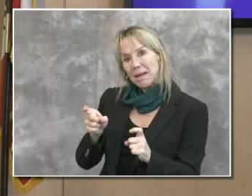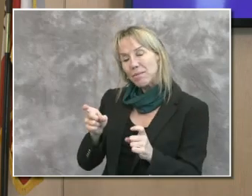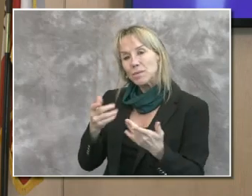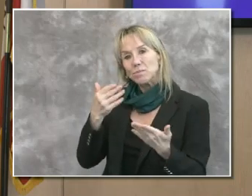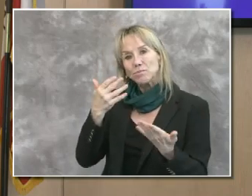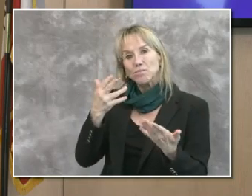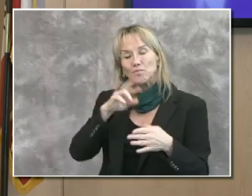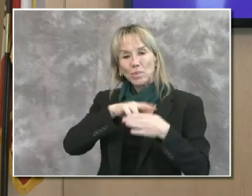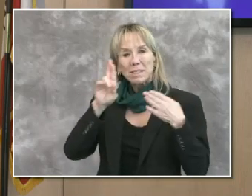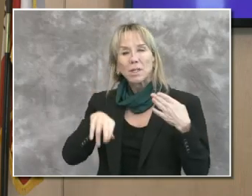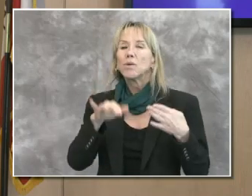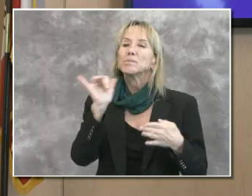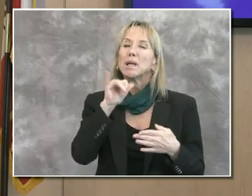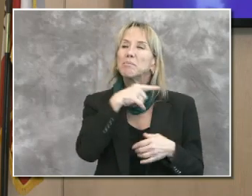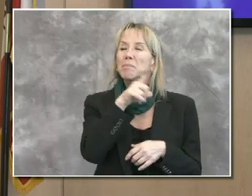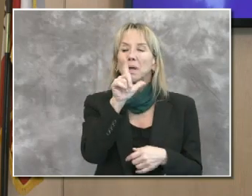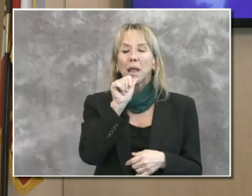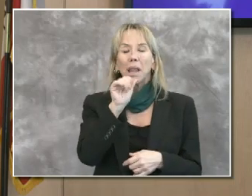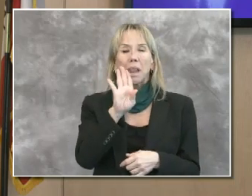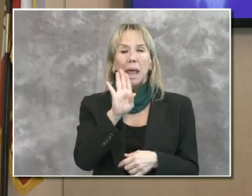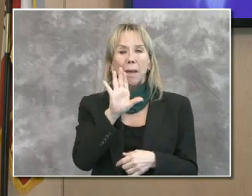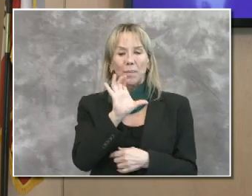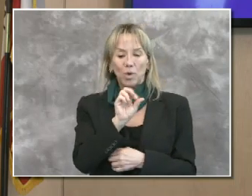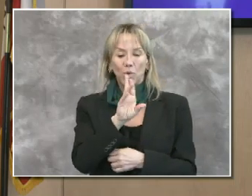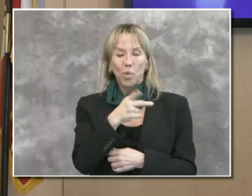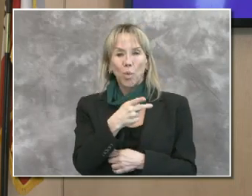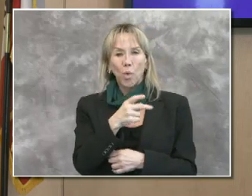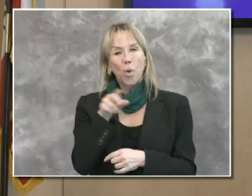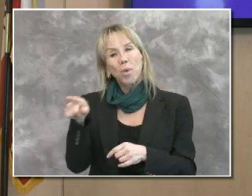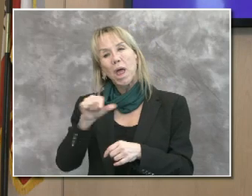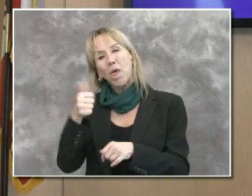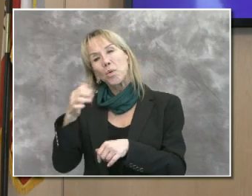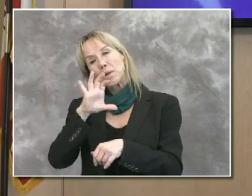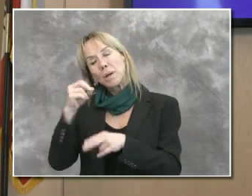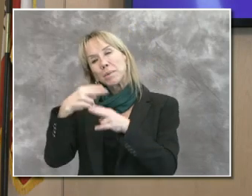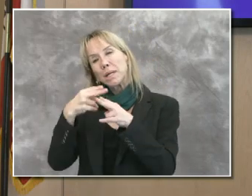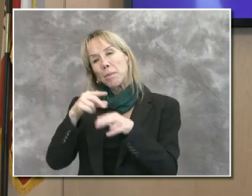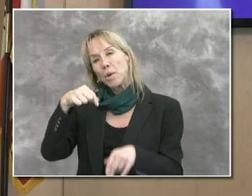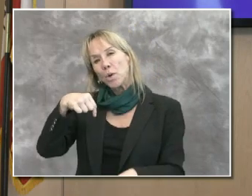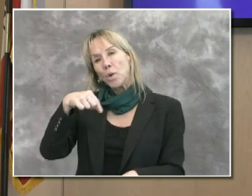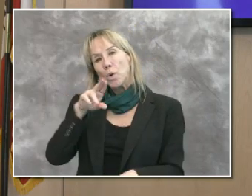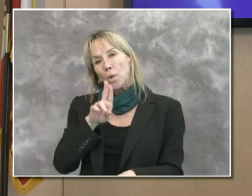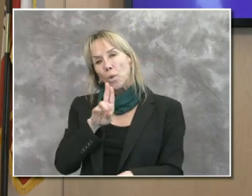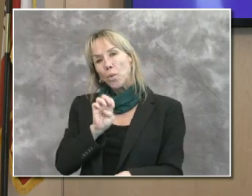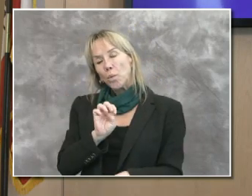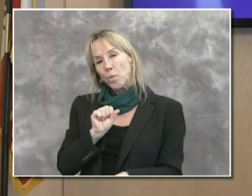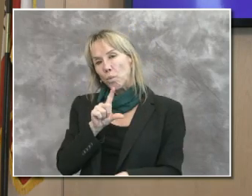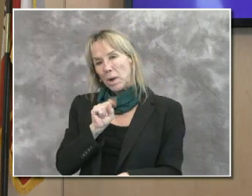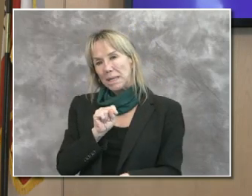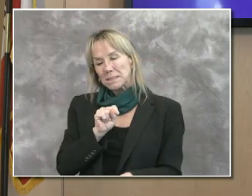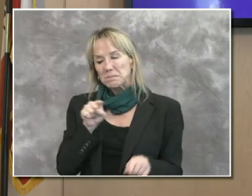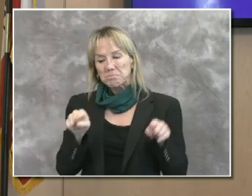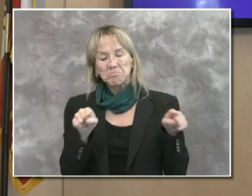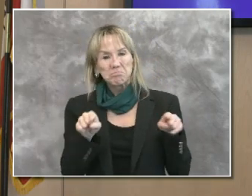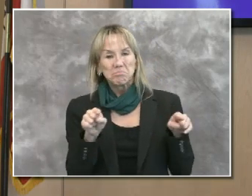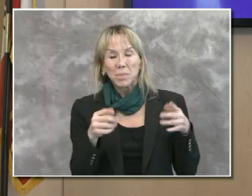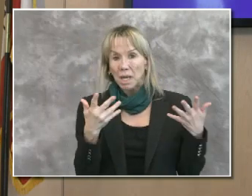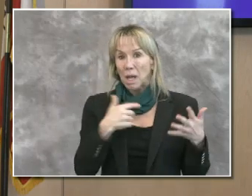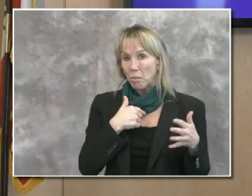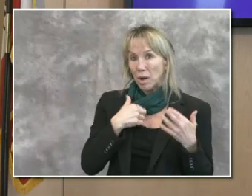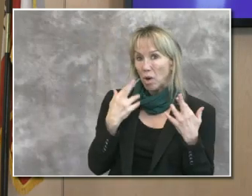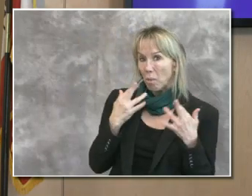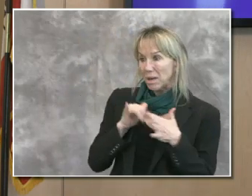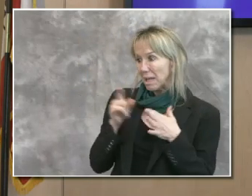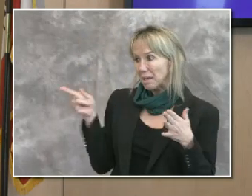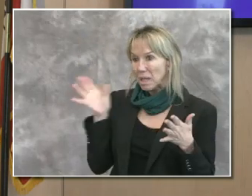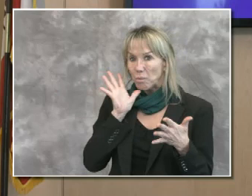LabCorp and Quest. And again, we're working with them and the laboratory field services to make that happen, hopefully in a